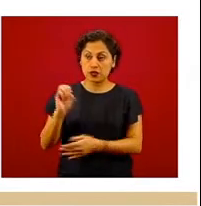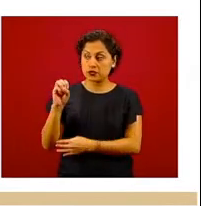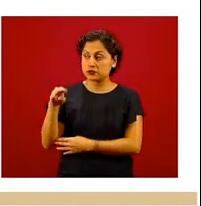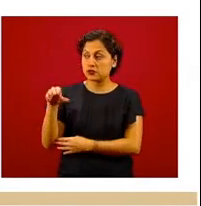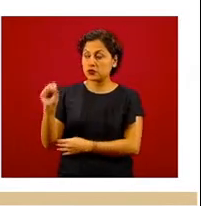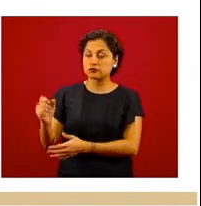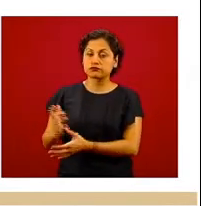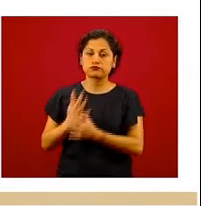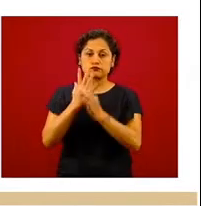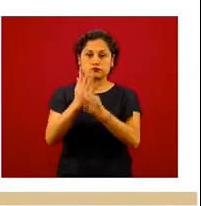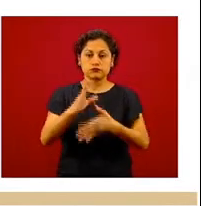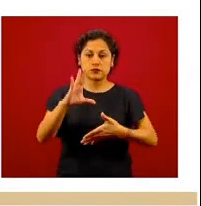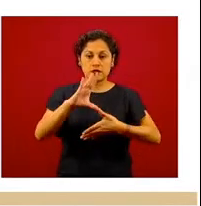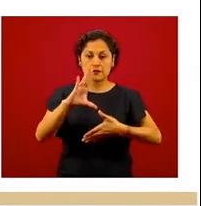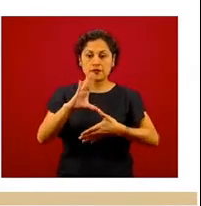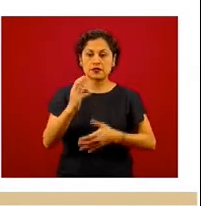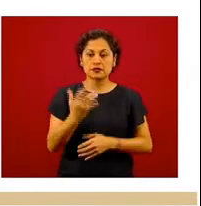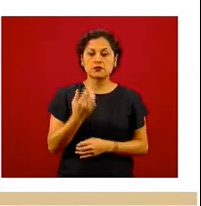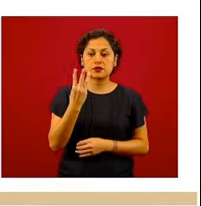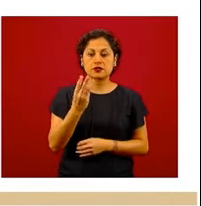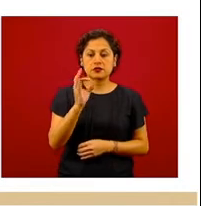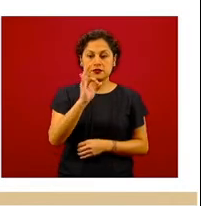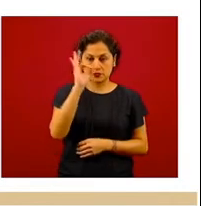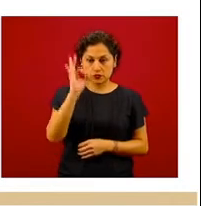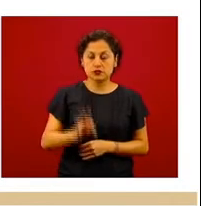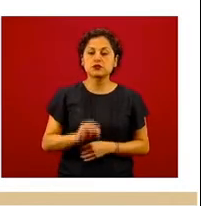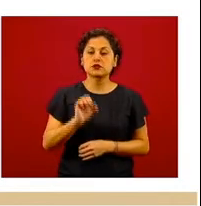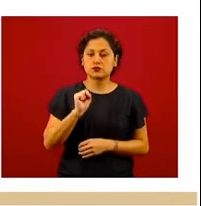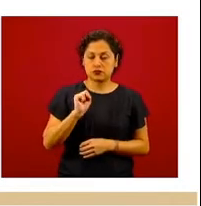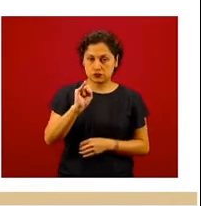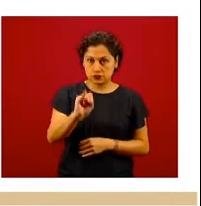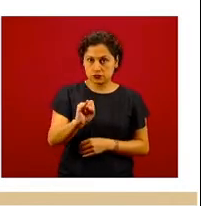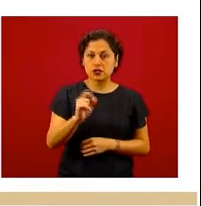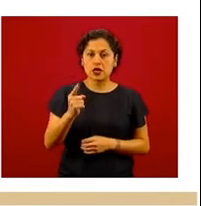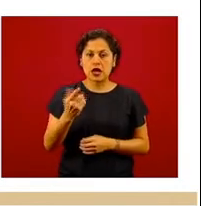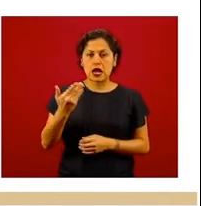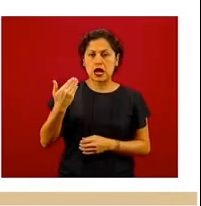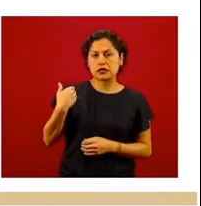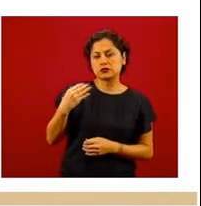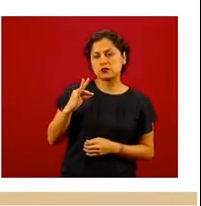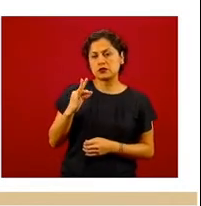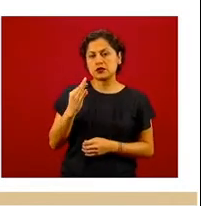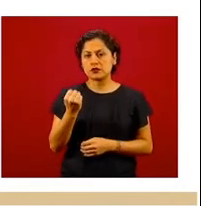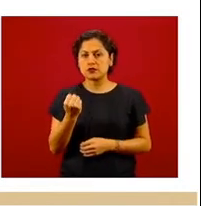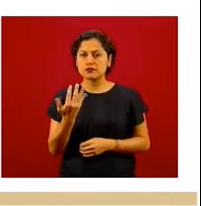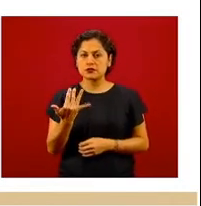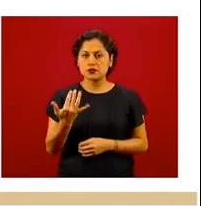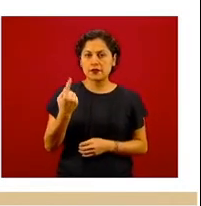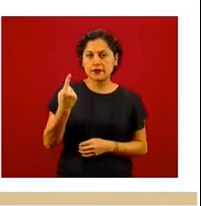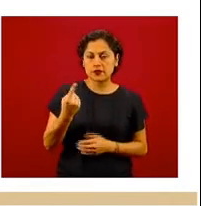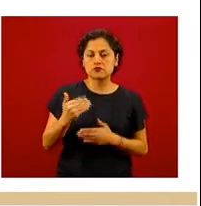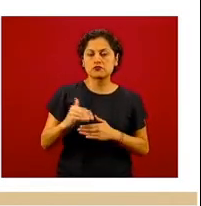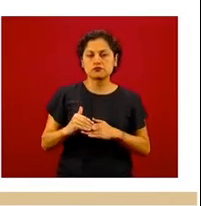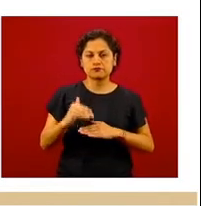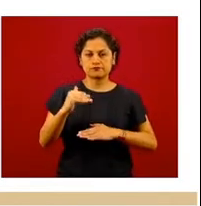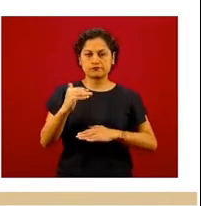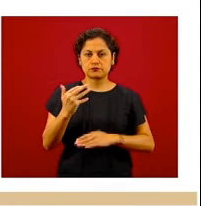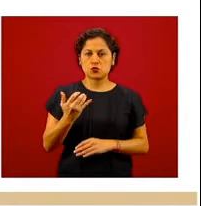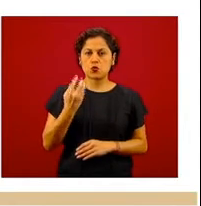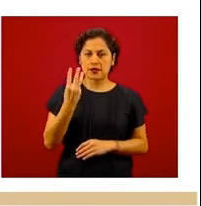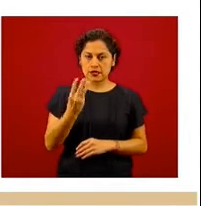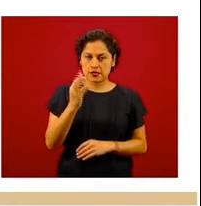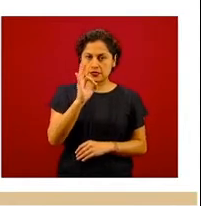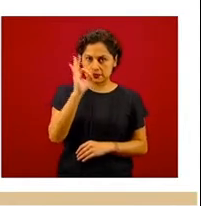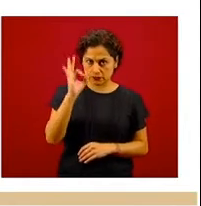globe. America is 53%. Americas, it's a little bit of an increase. It's normally around about 51%. So it's gone